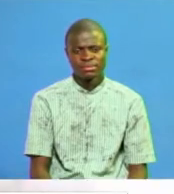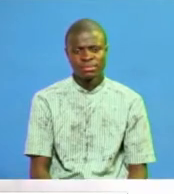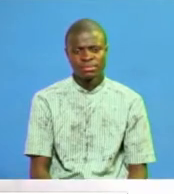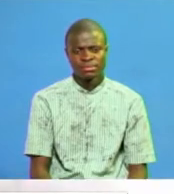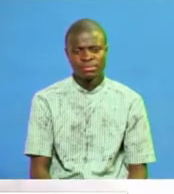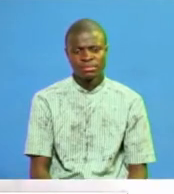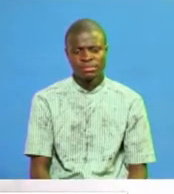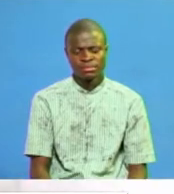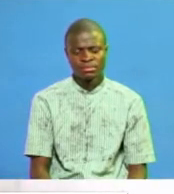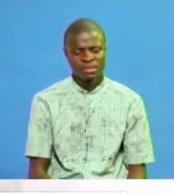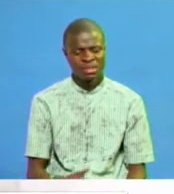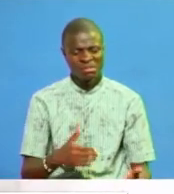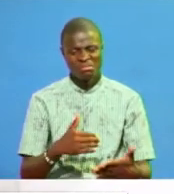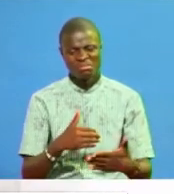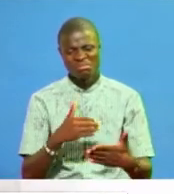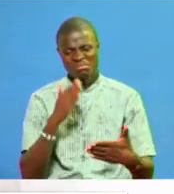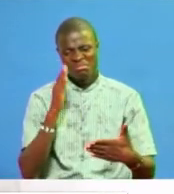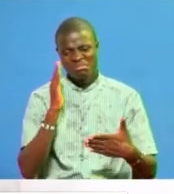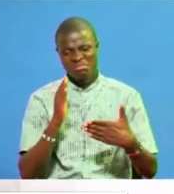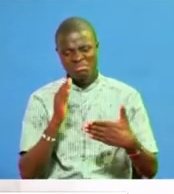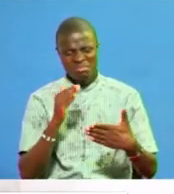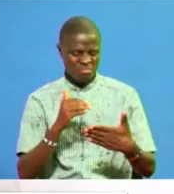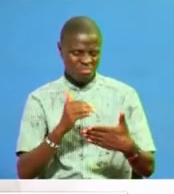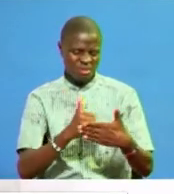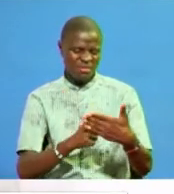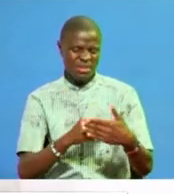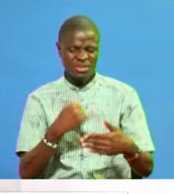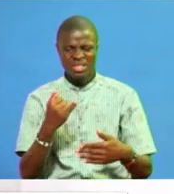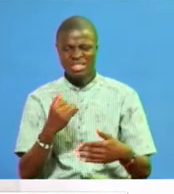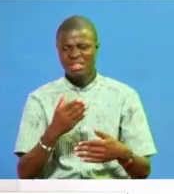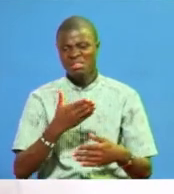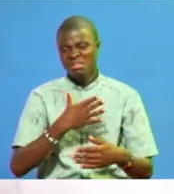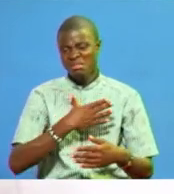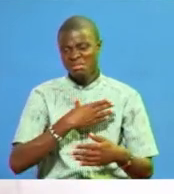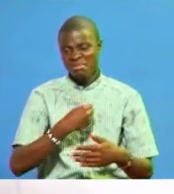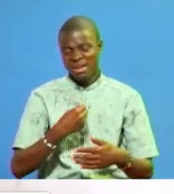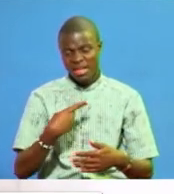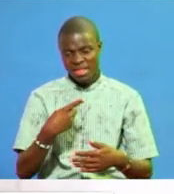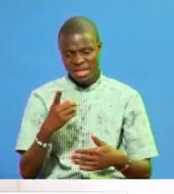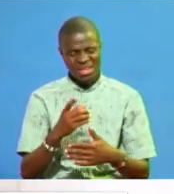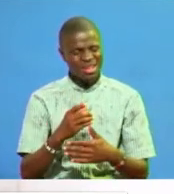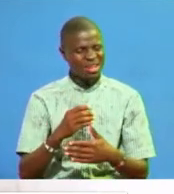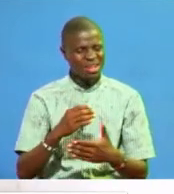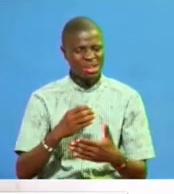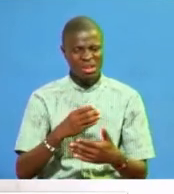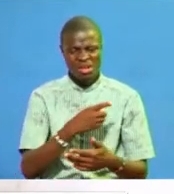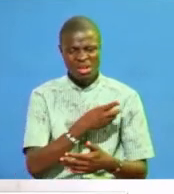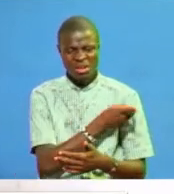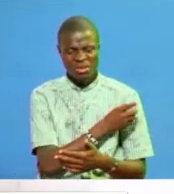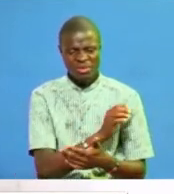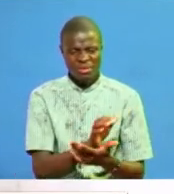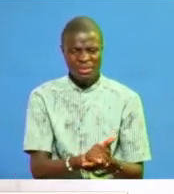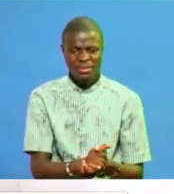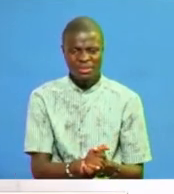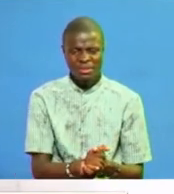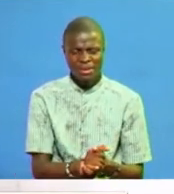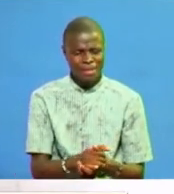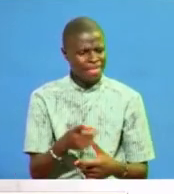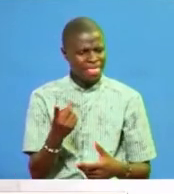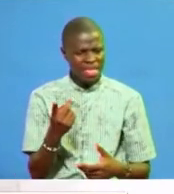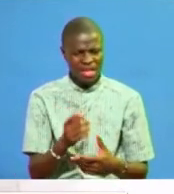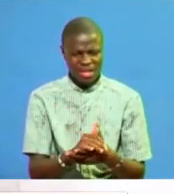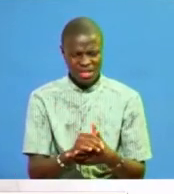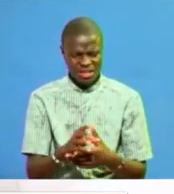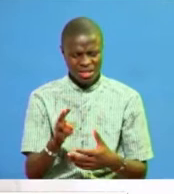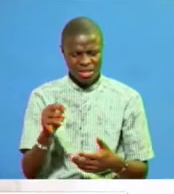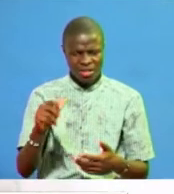Indeed, prevention is better than cure. Now, the World Radio Day, which is celebrated on February 13, was commemorated in Kenya,